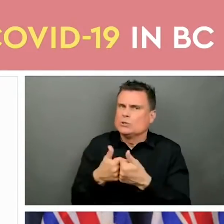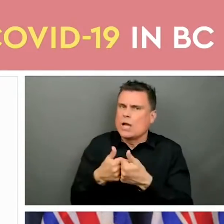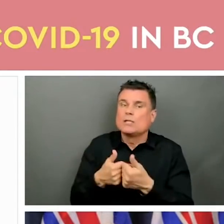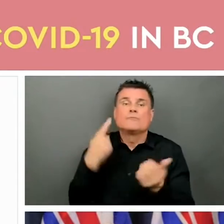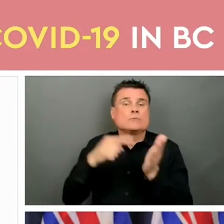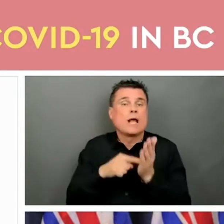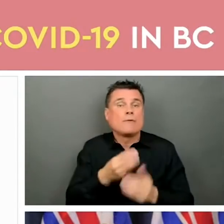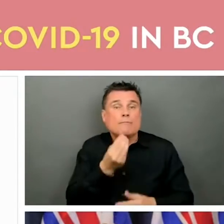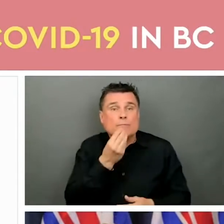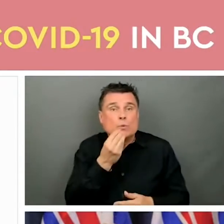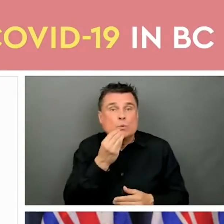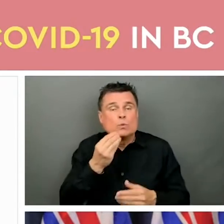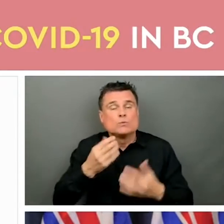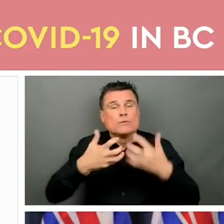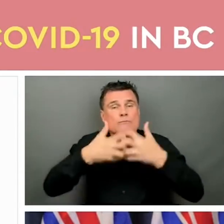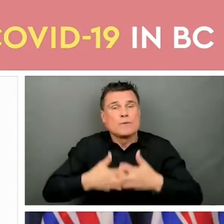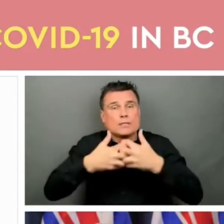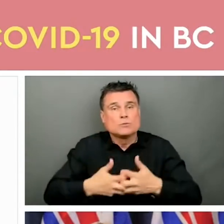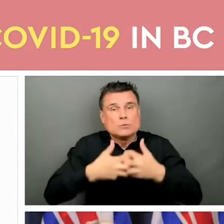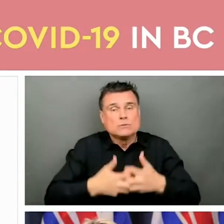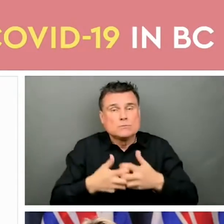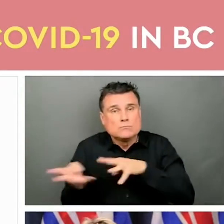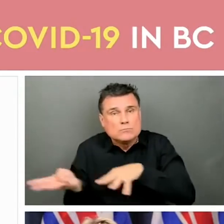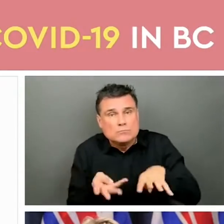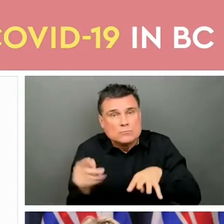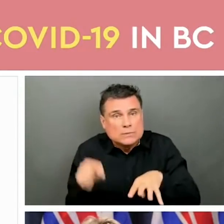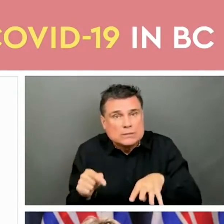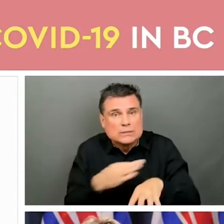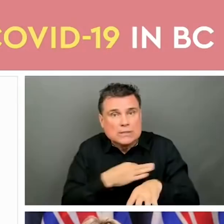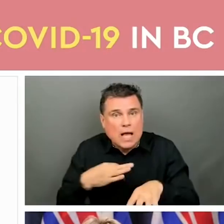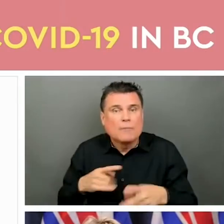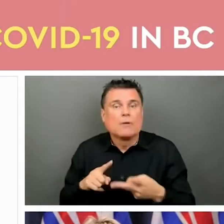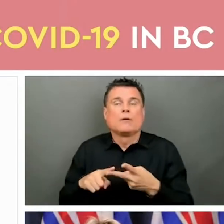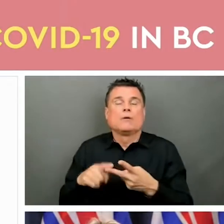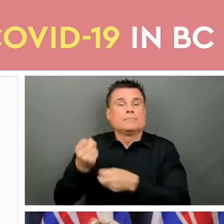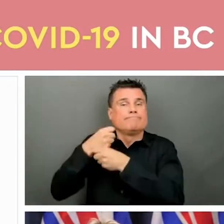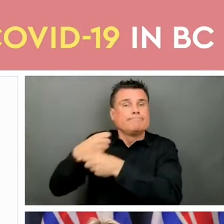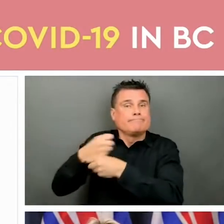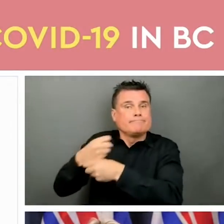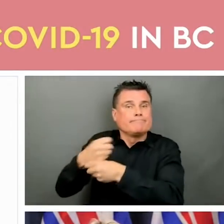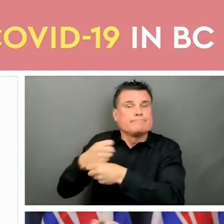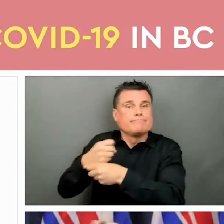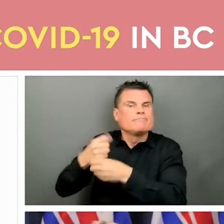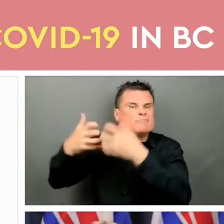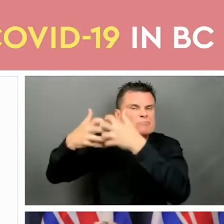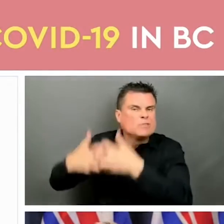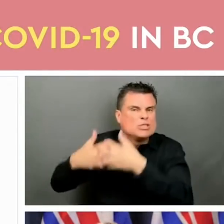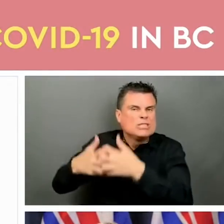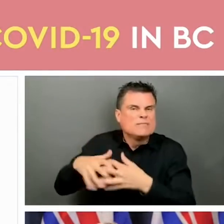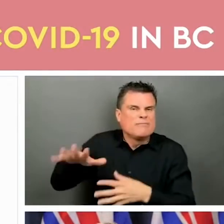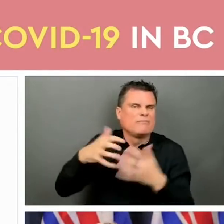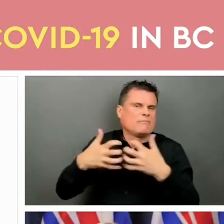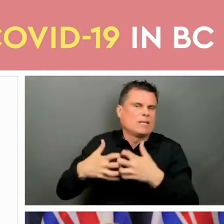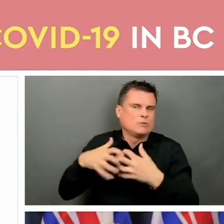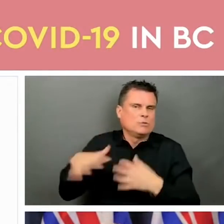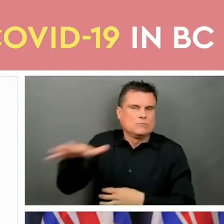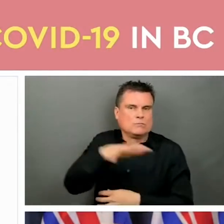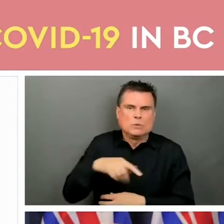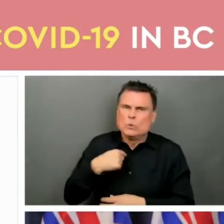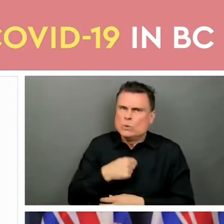group accommodations, and distribution centres, manufacturing and industry, and that continues as well.